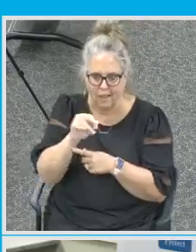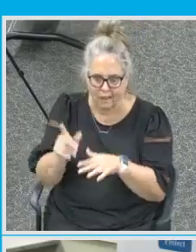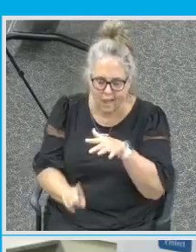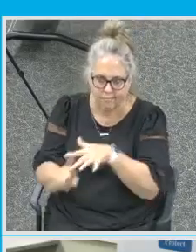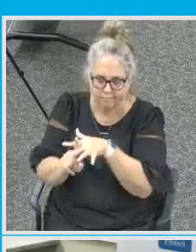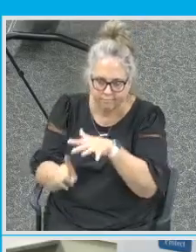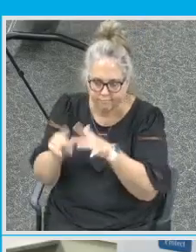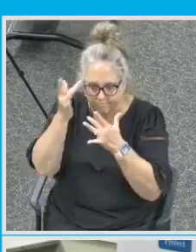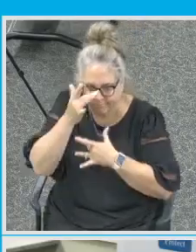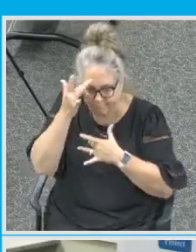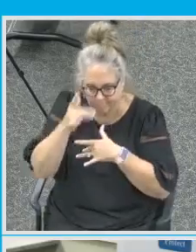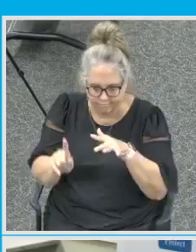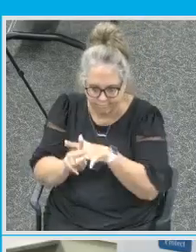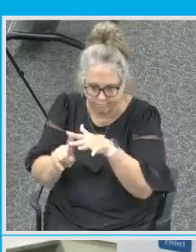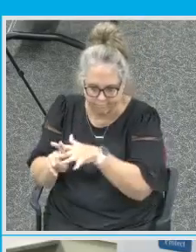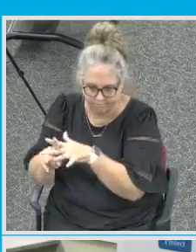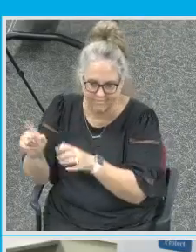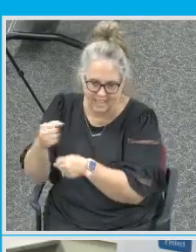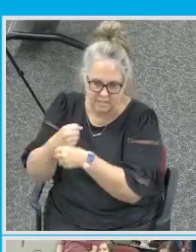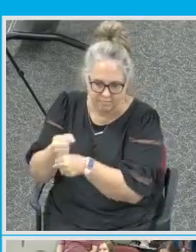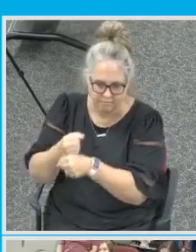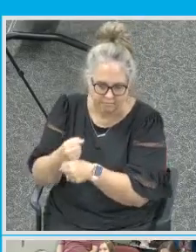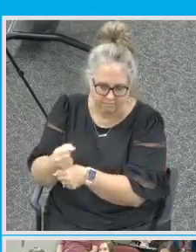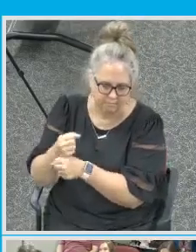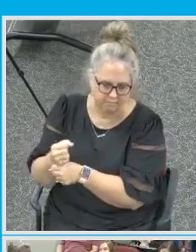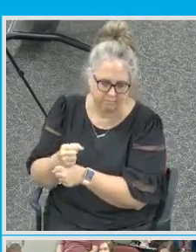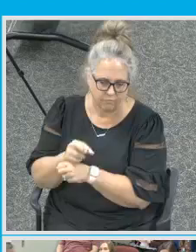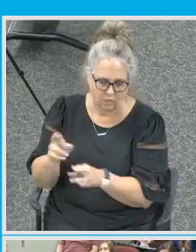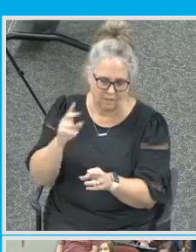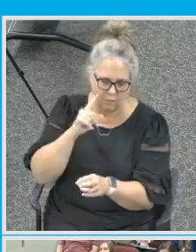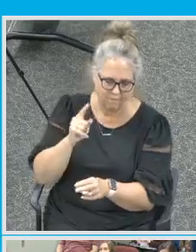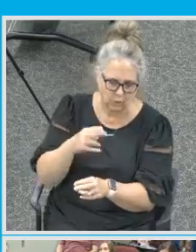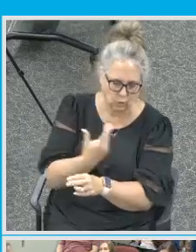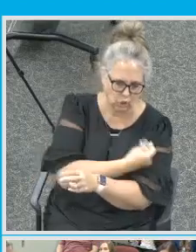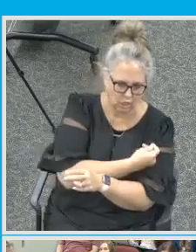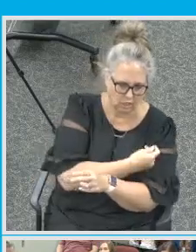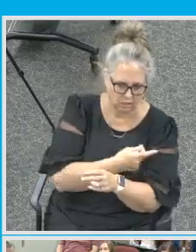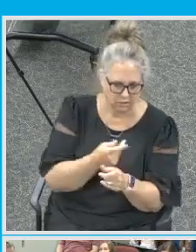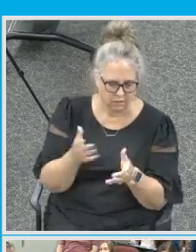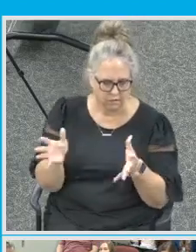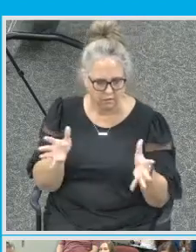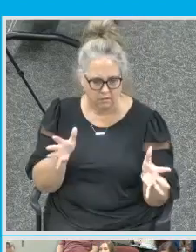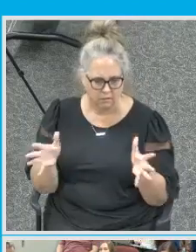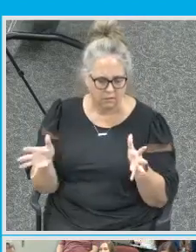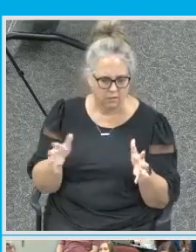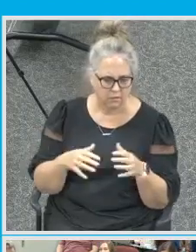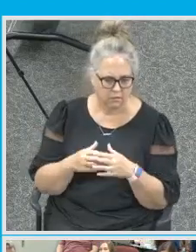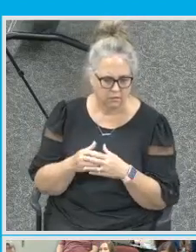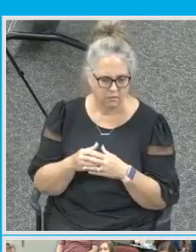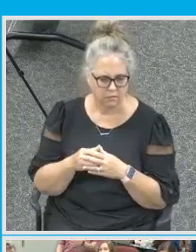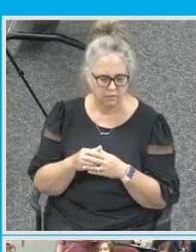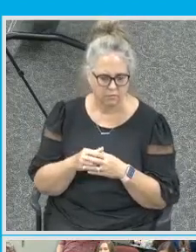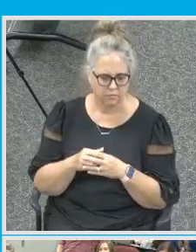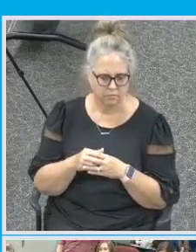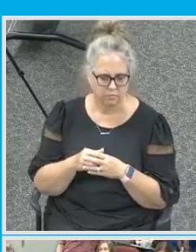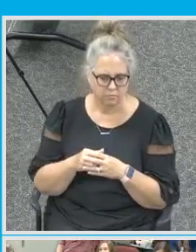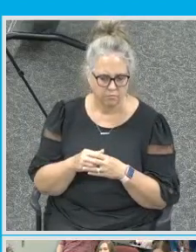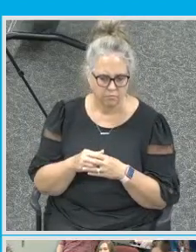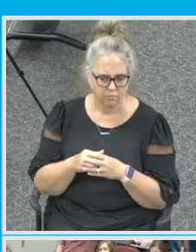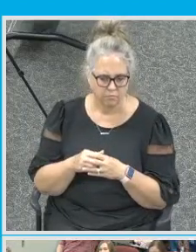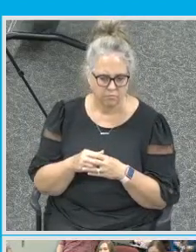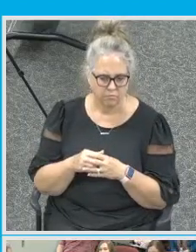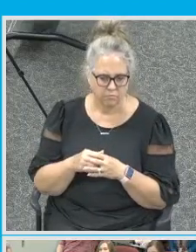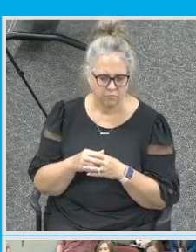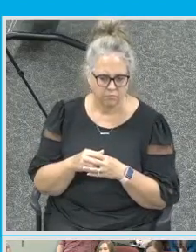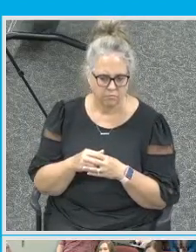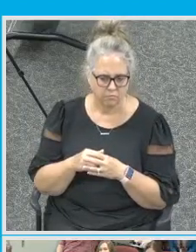It'll probably come out sort of in the private commercial market before we get all of our doses here in public health.